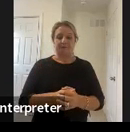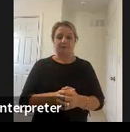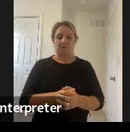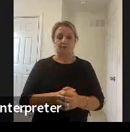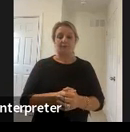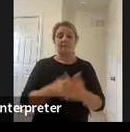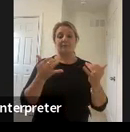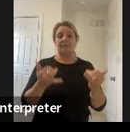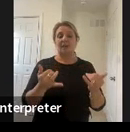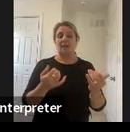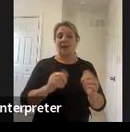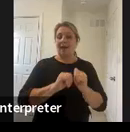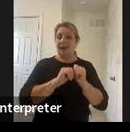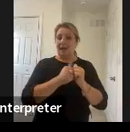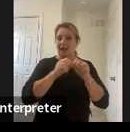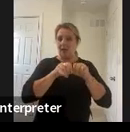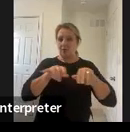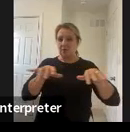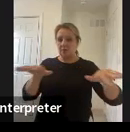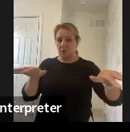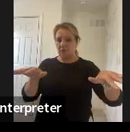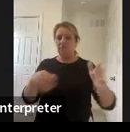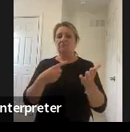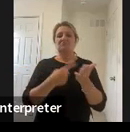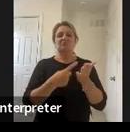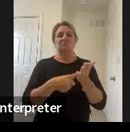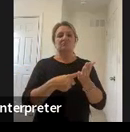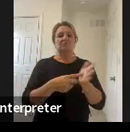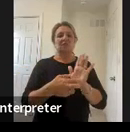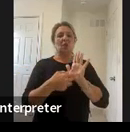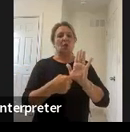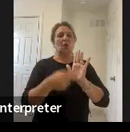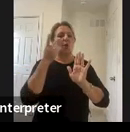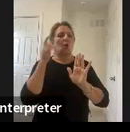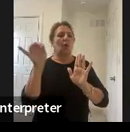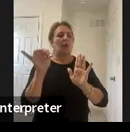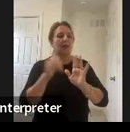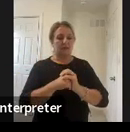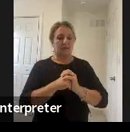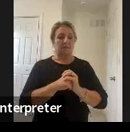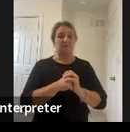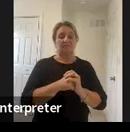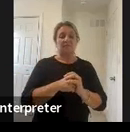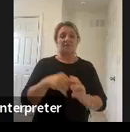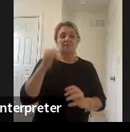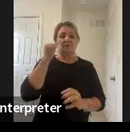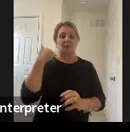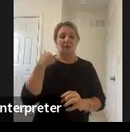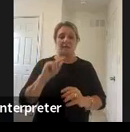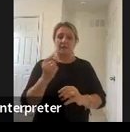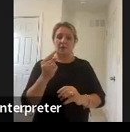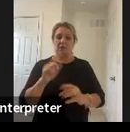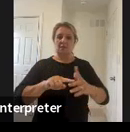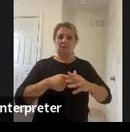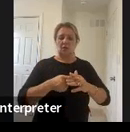Now that we've talked about how it spreads, let's discuss the signs and symptoms. People with monkeypox can first develop symptoms